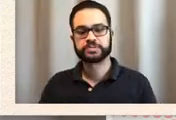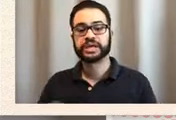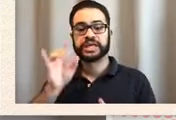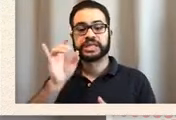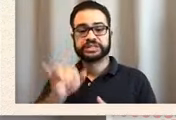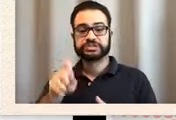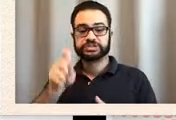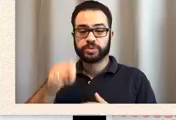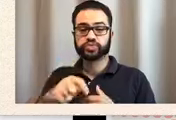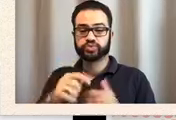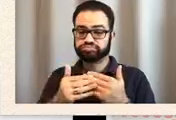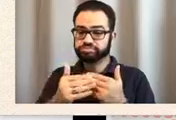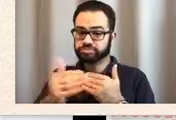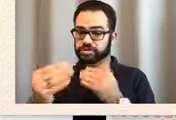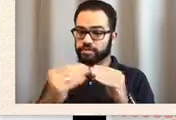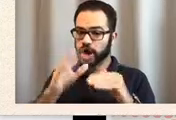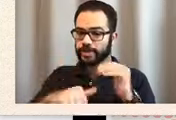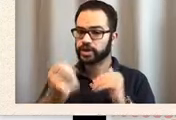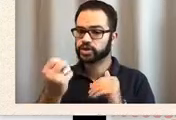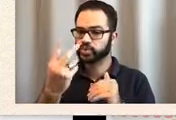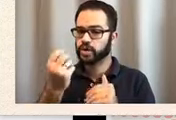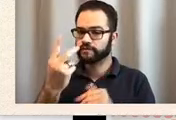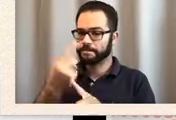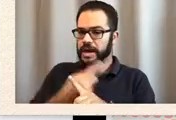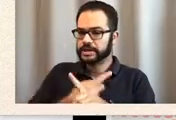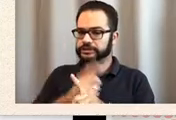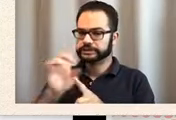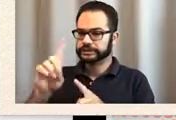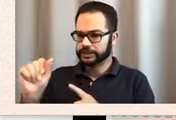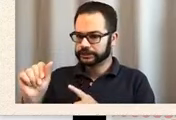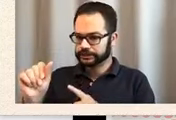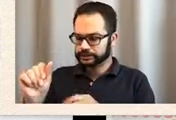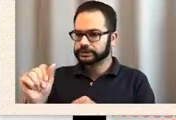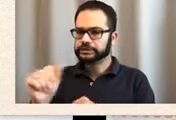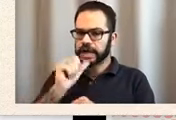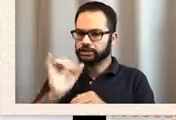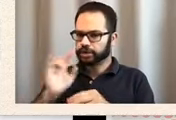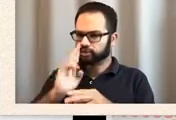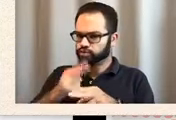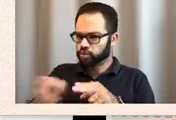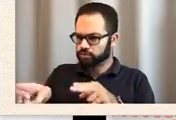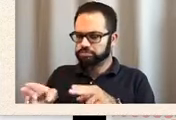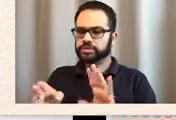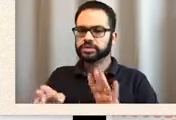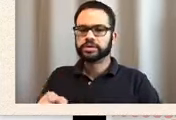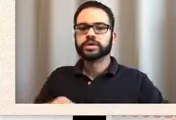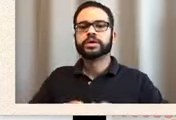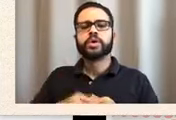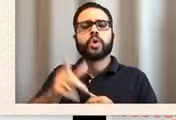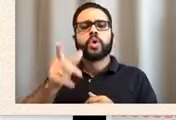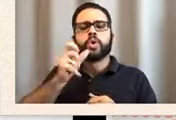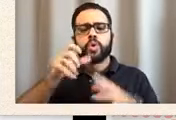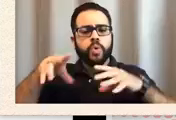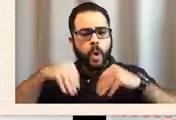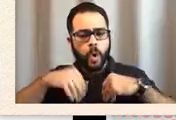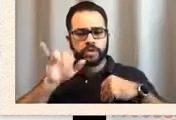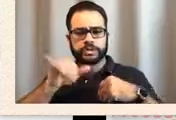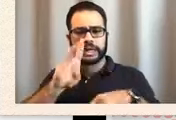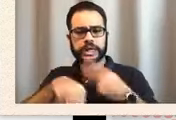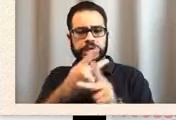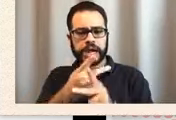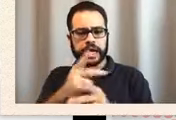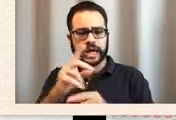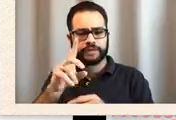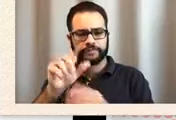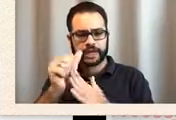months. What also is unique is who owns the ABLE account. The individual with the disability, also known as the